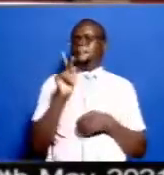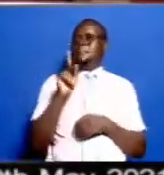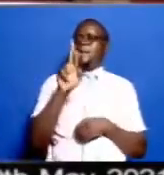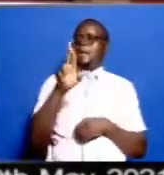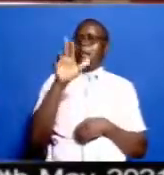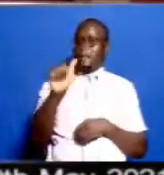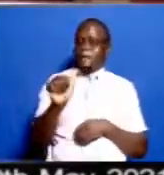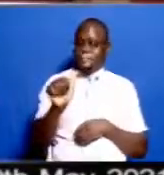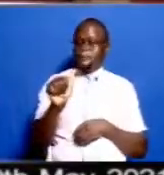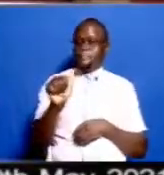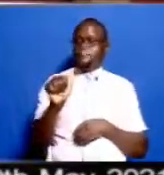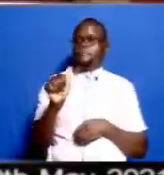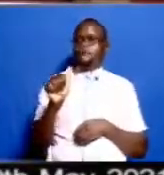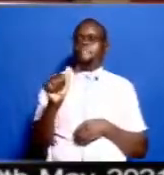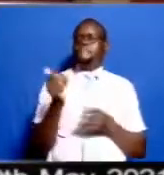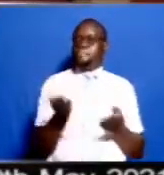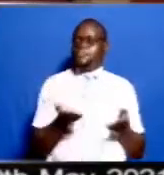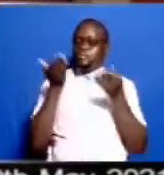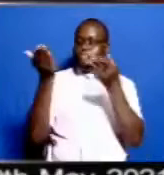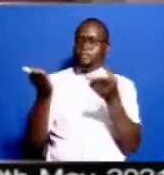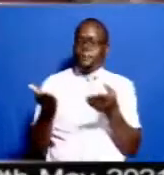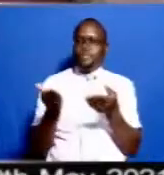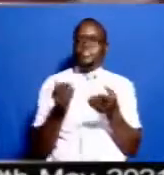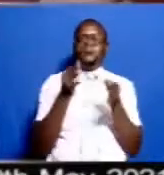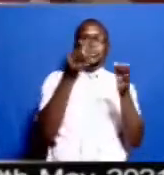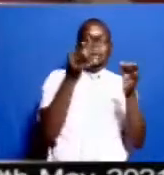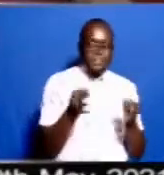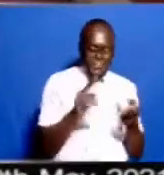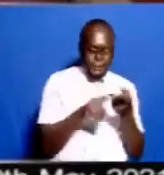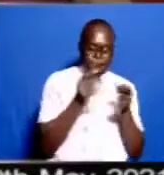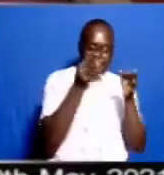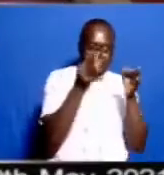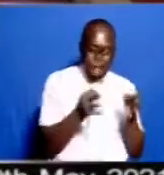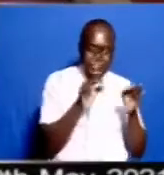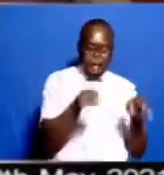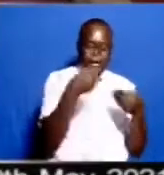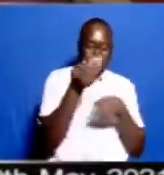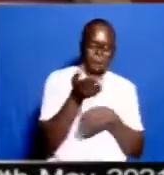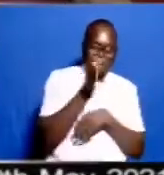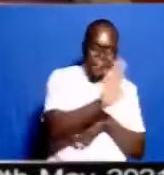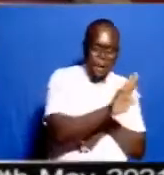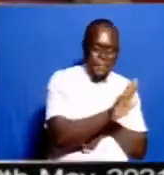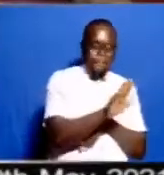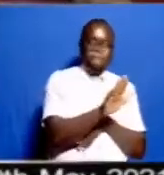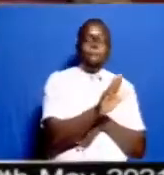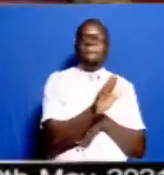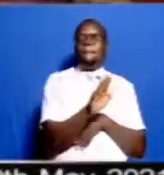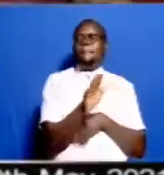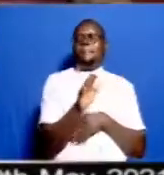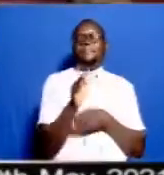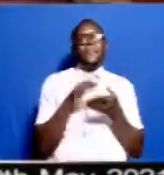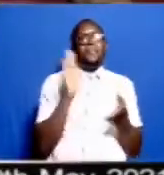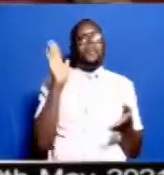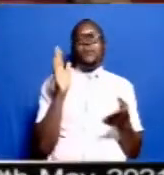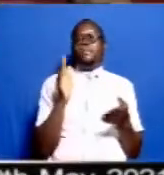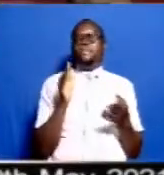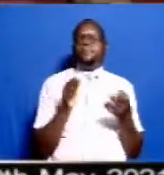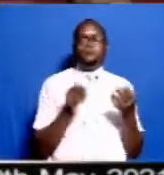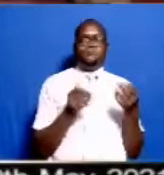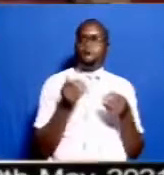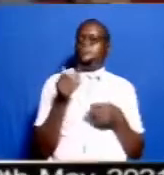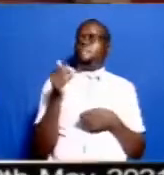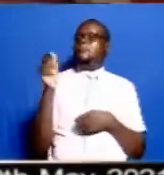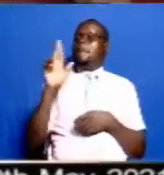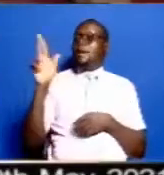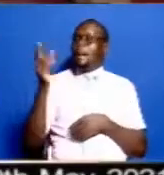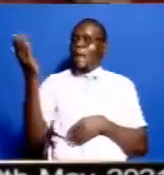takes it to Treasury, and then Treasury gives it, but it's more of left hand, the left